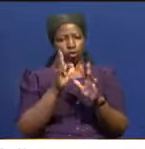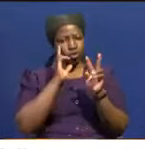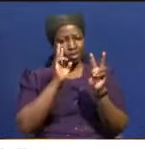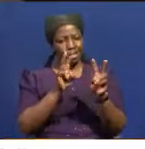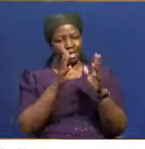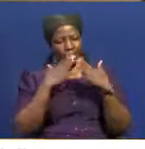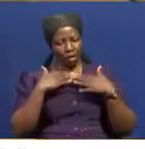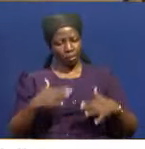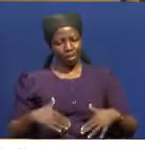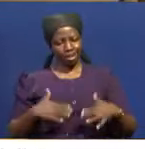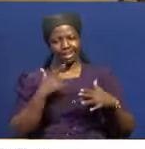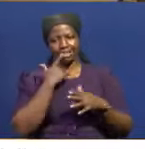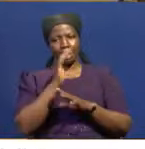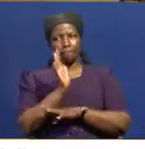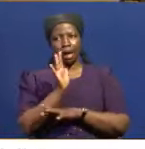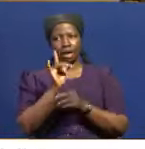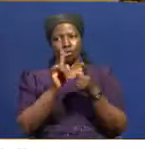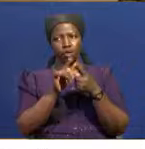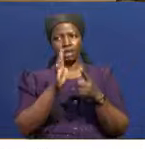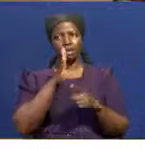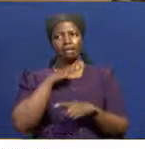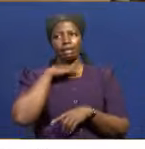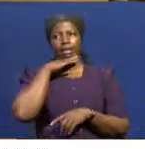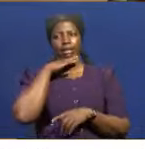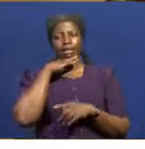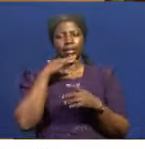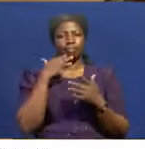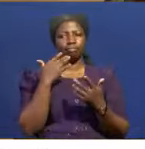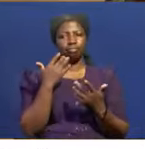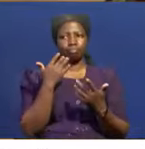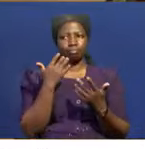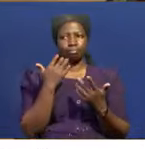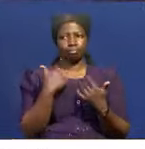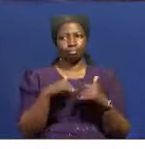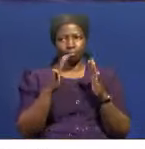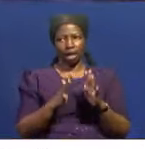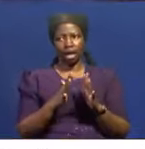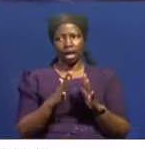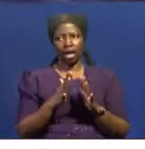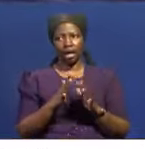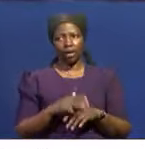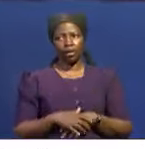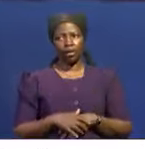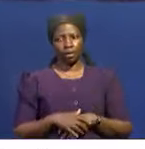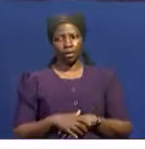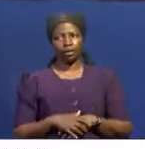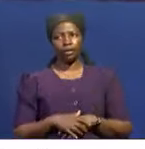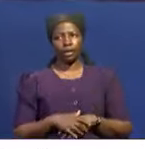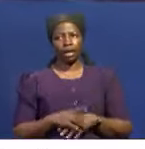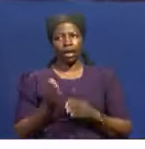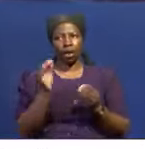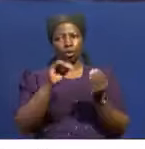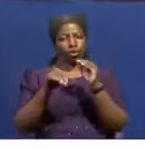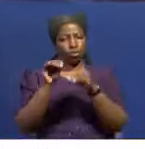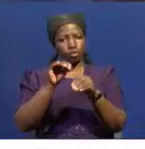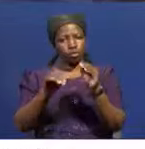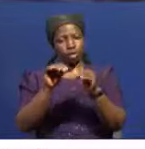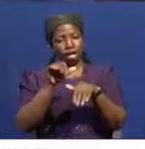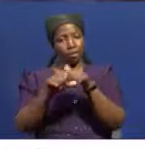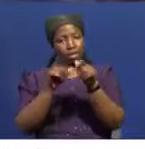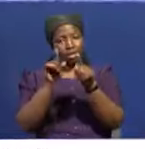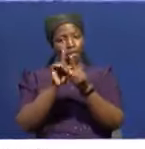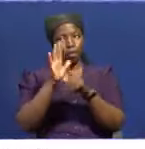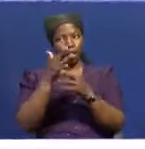their last respects to the fallen legend. And Harambee on the subject matter will be held on Tuesday next week. This